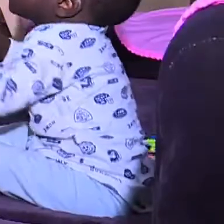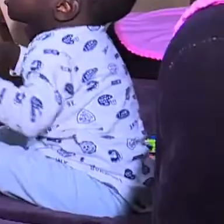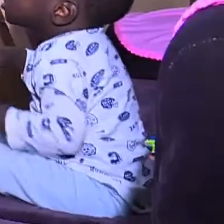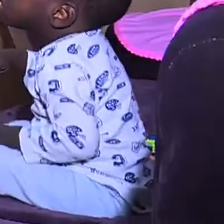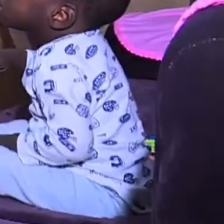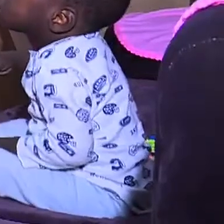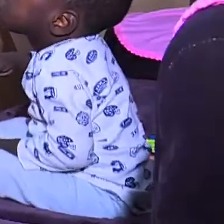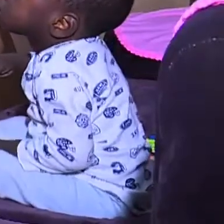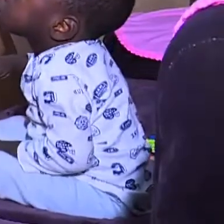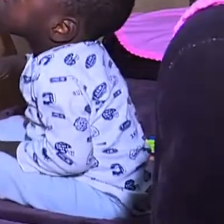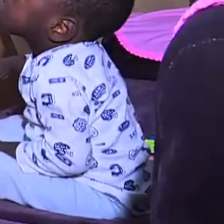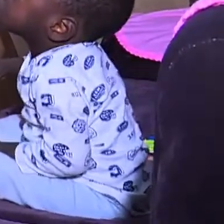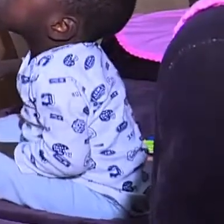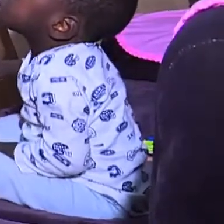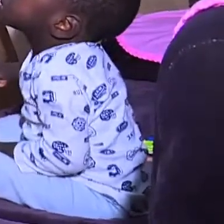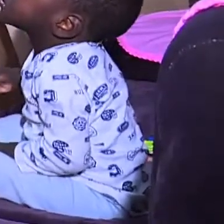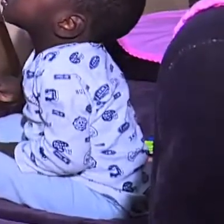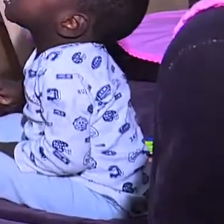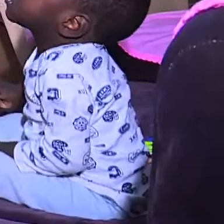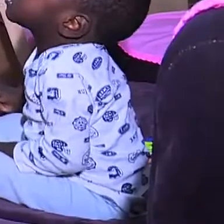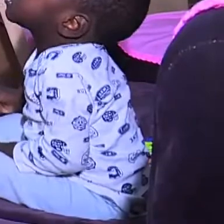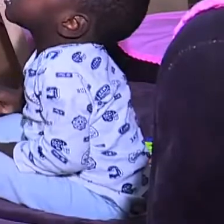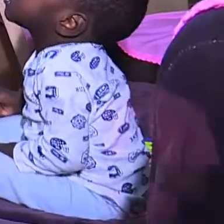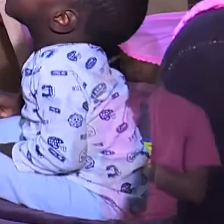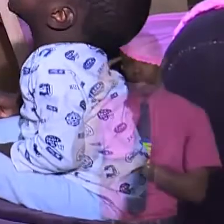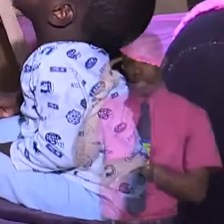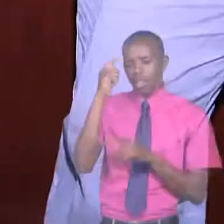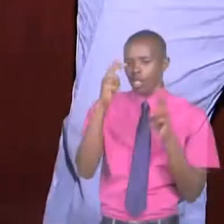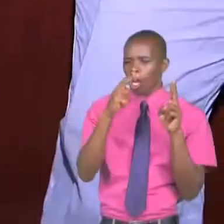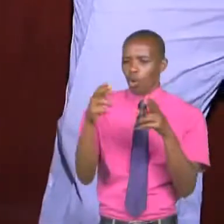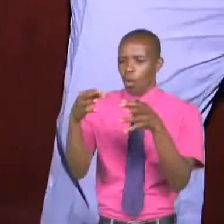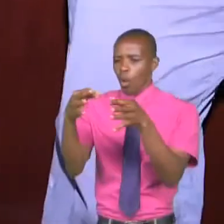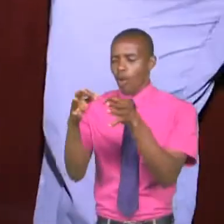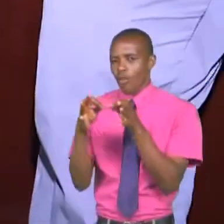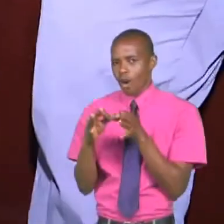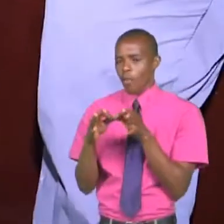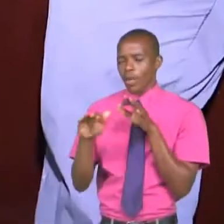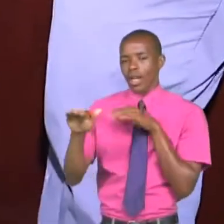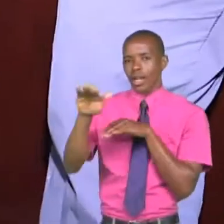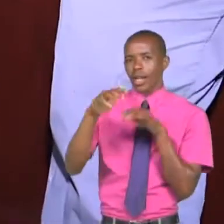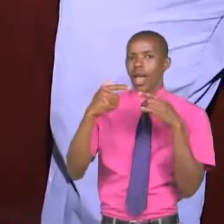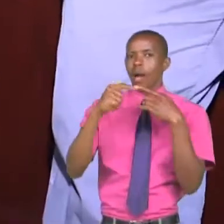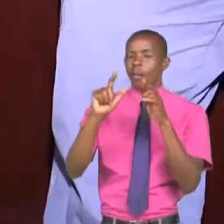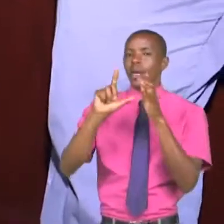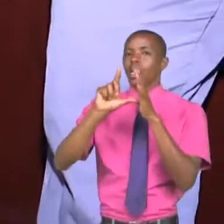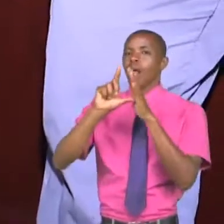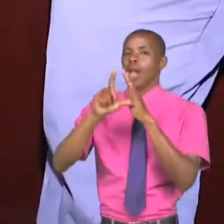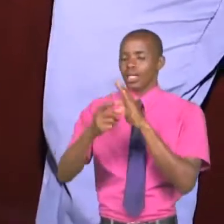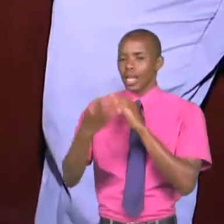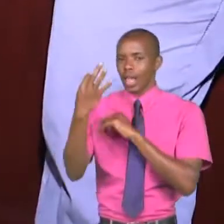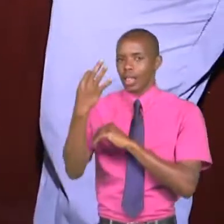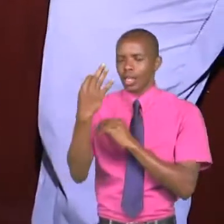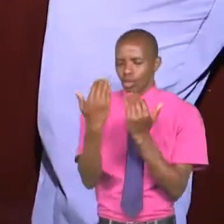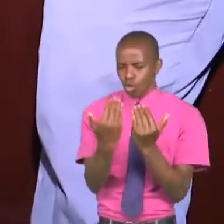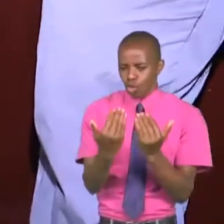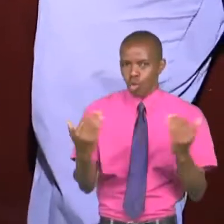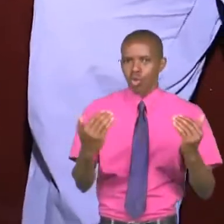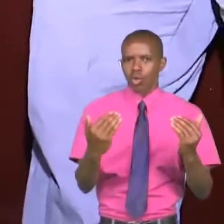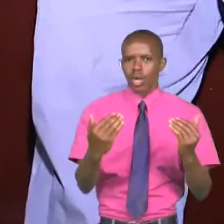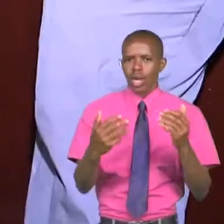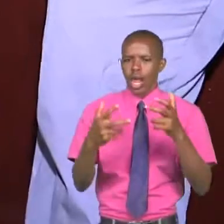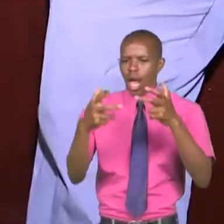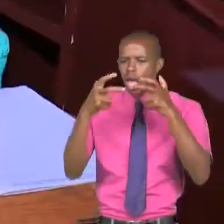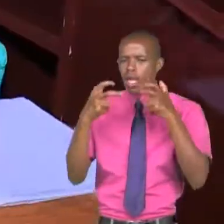At first glance, you would think it's your ordinary family setting, but raising 3 youngsters and not being able to hear